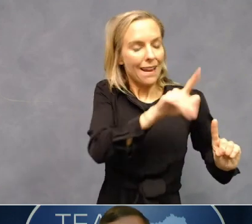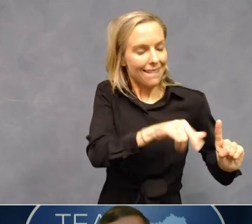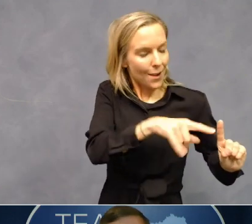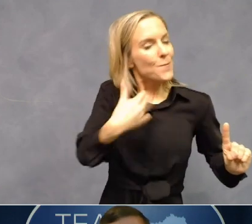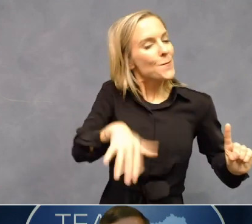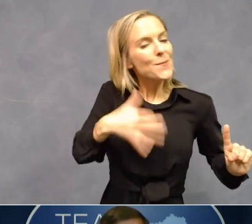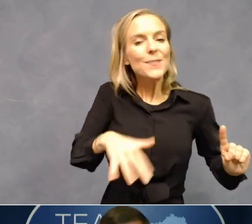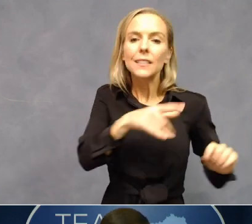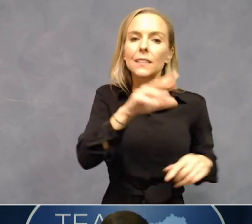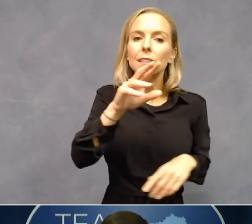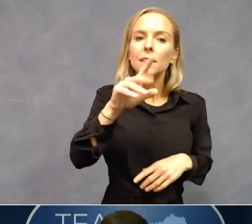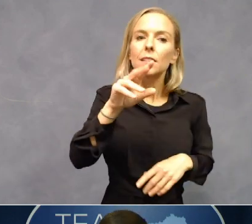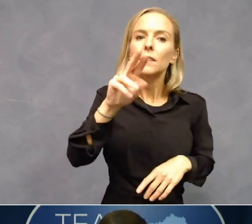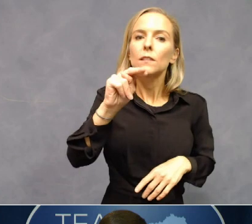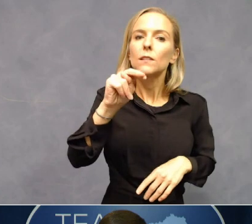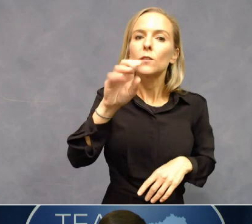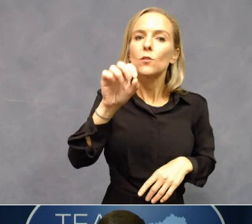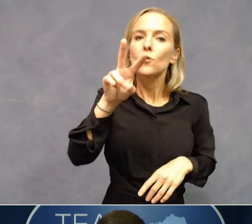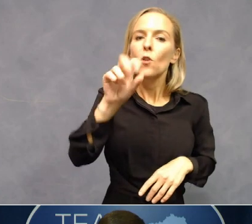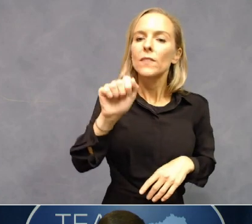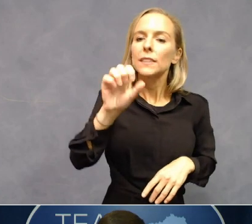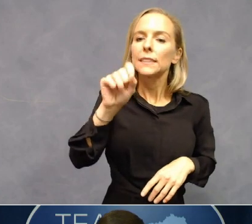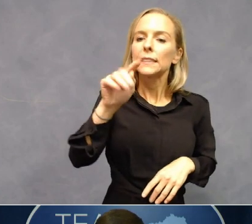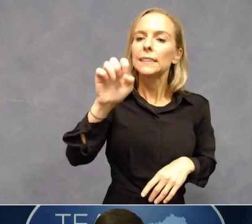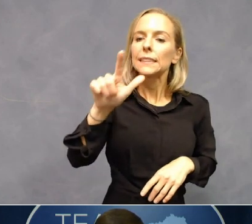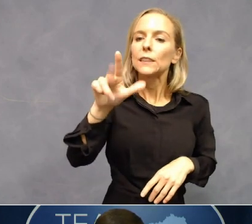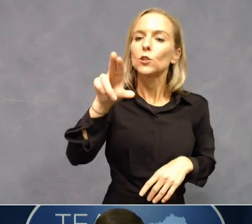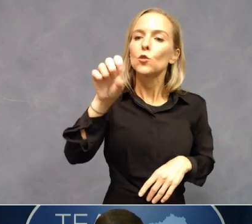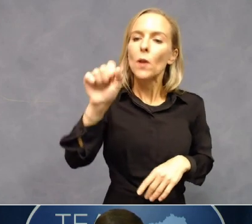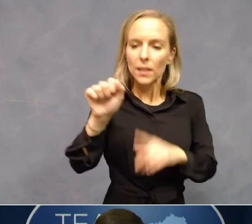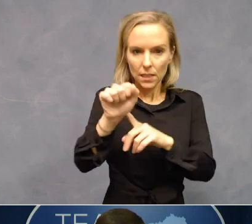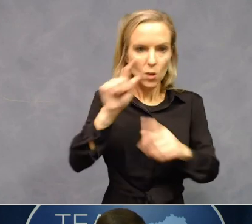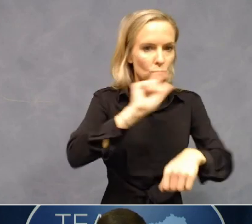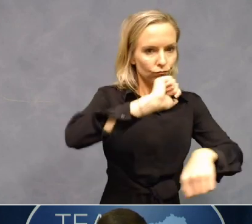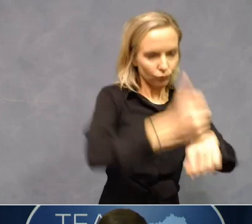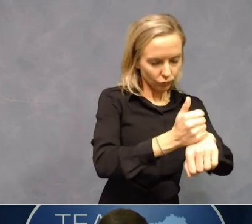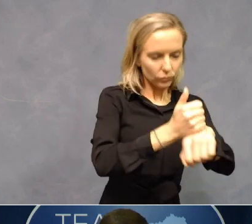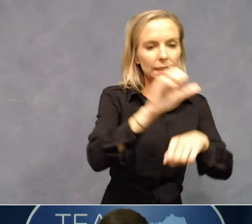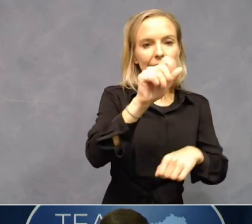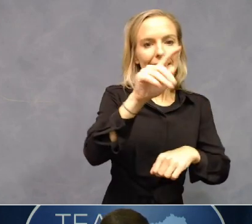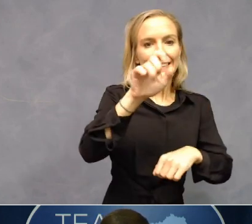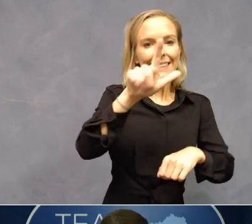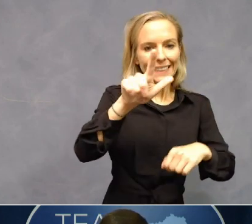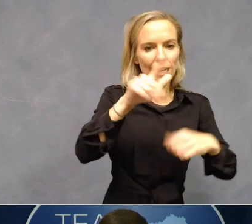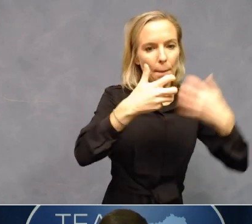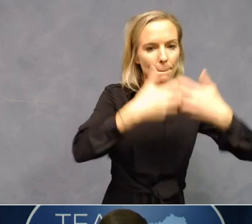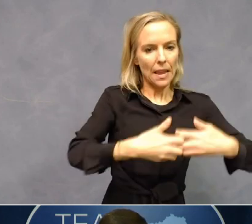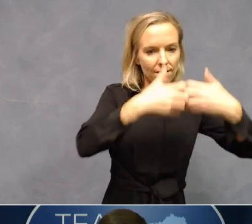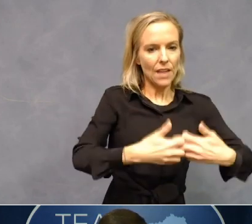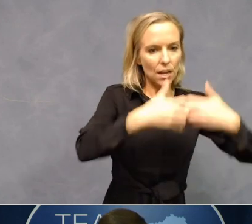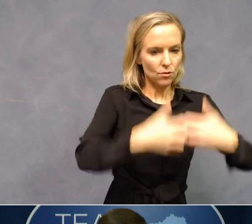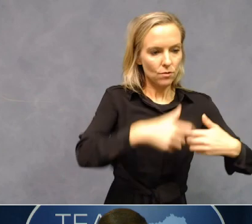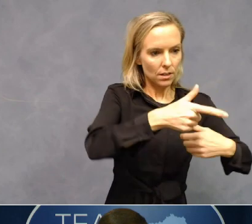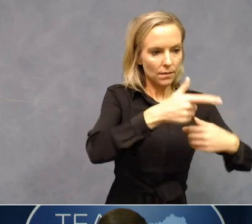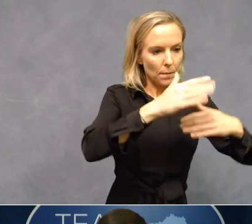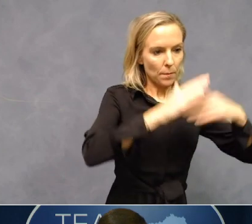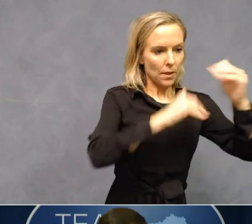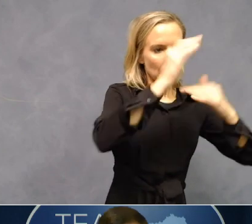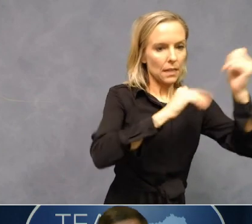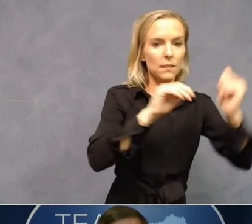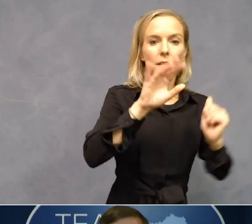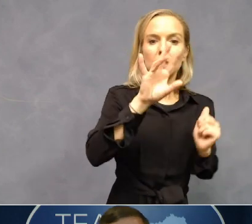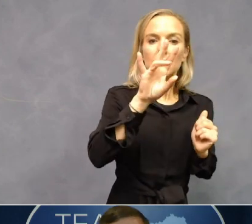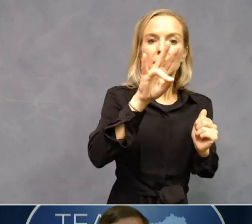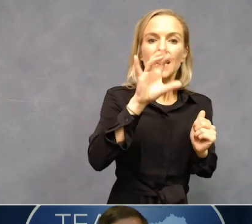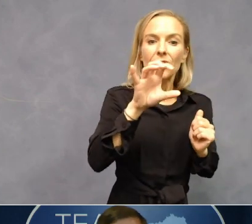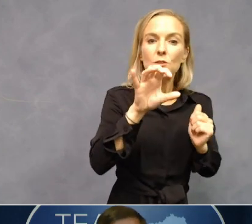Steel USA, which plans to locate a steel tube manufacturing facility in Bowling Green with a $70 million investment that's going to